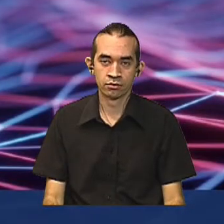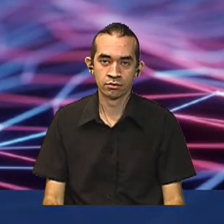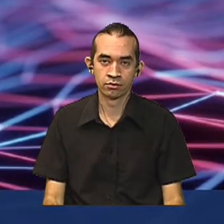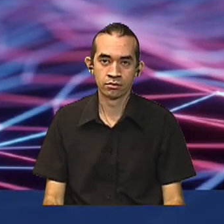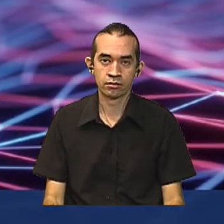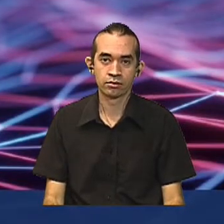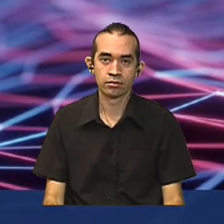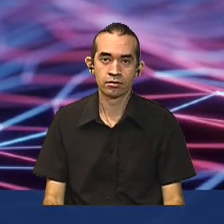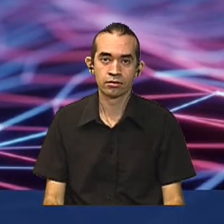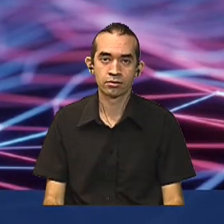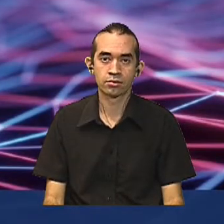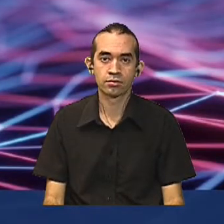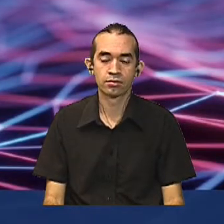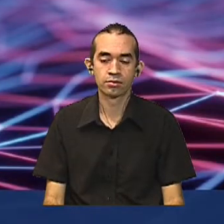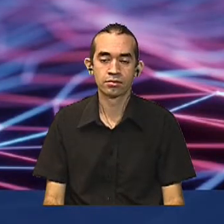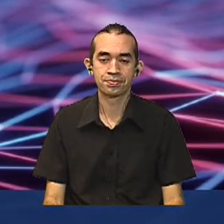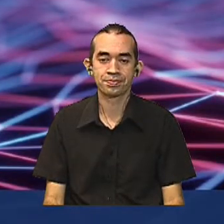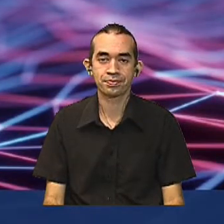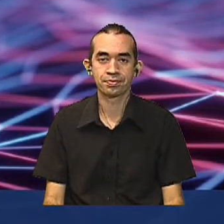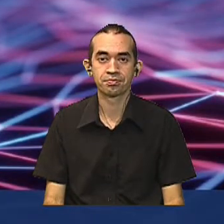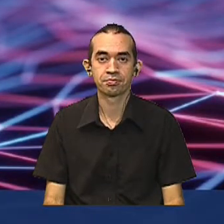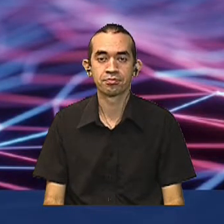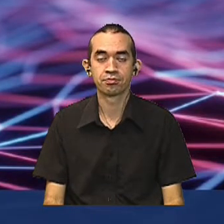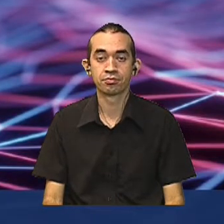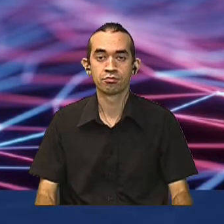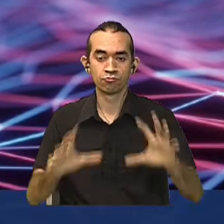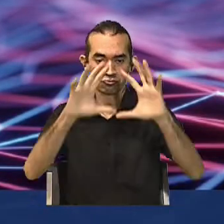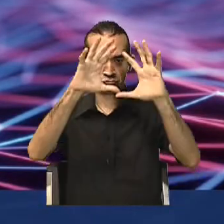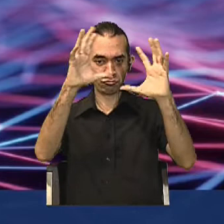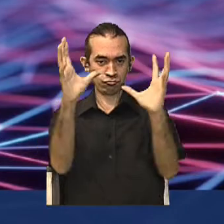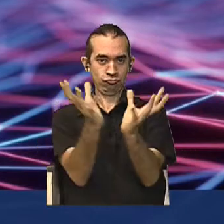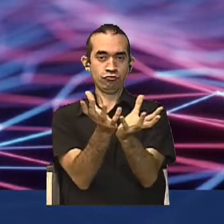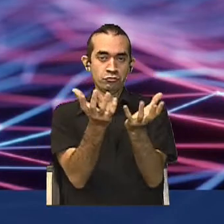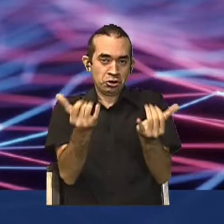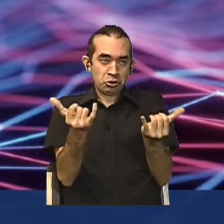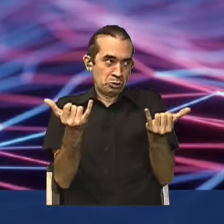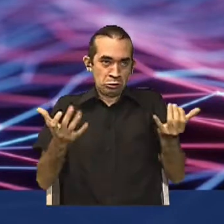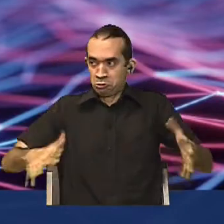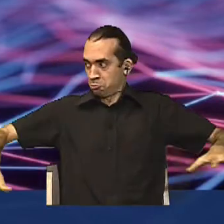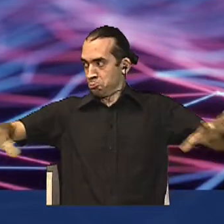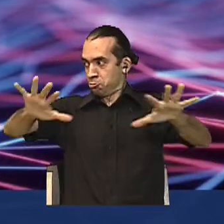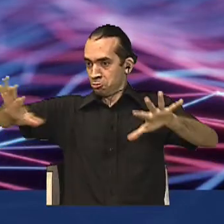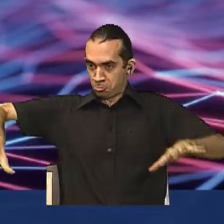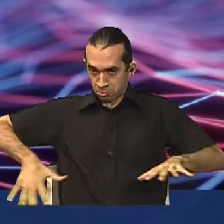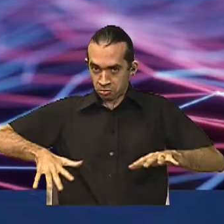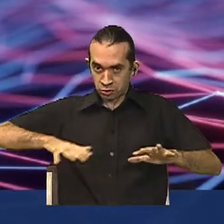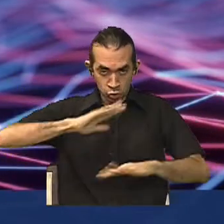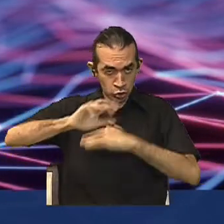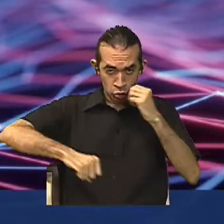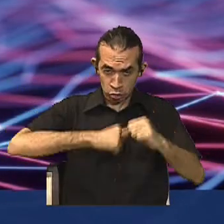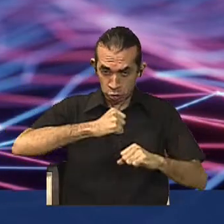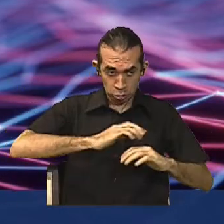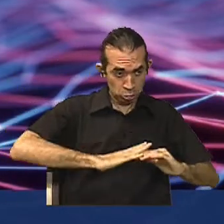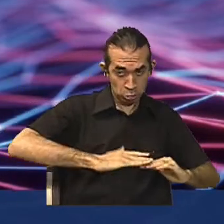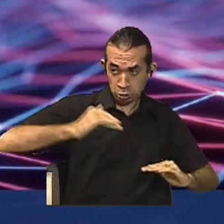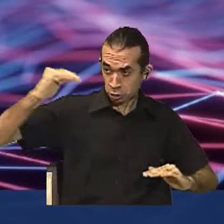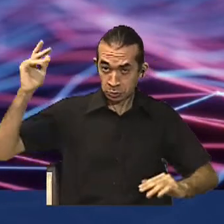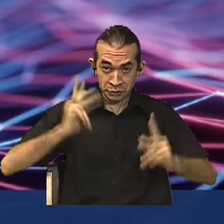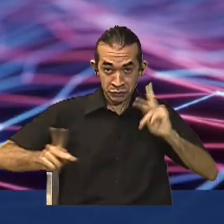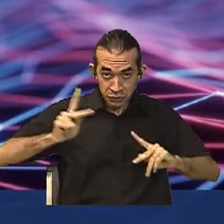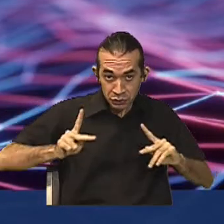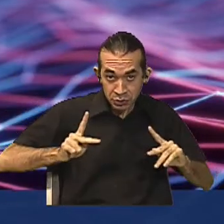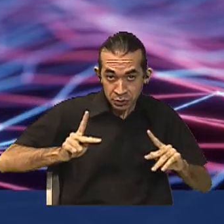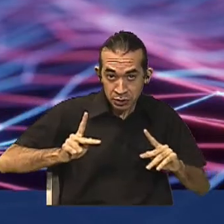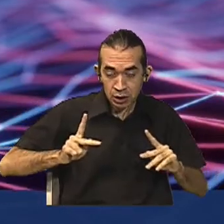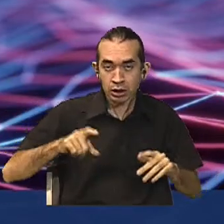In today's world, is a smartphone a necessity for people of all ages? Or it is